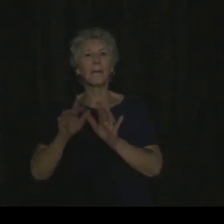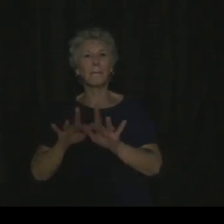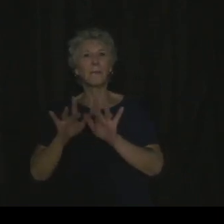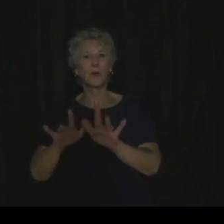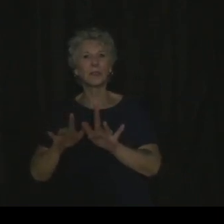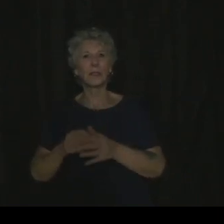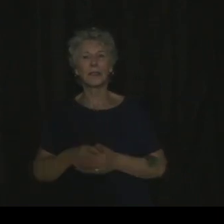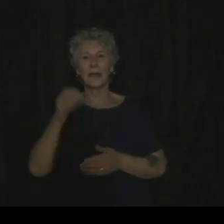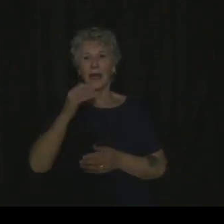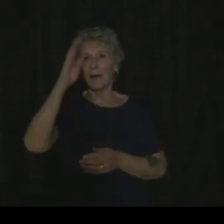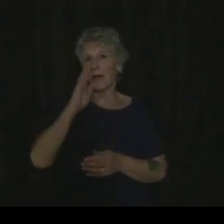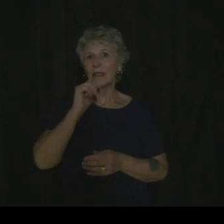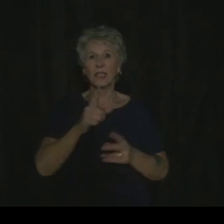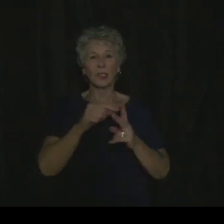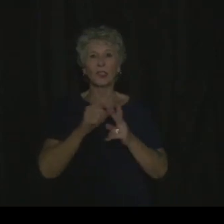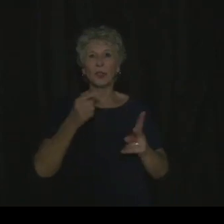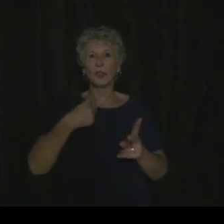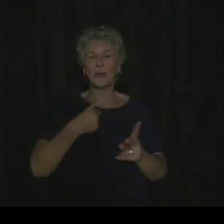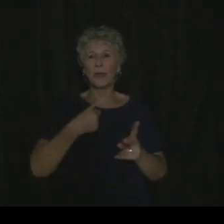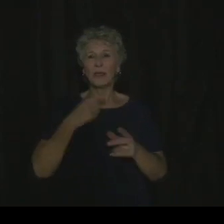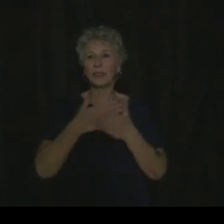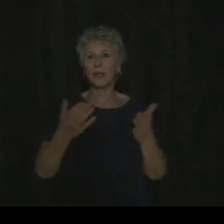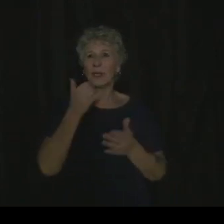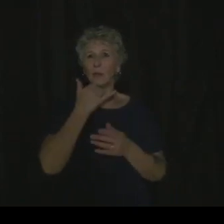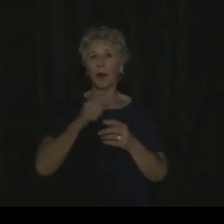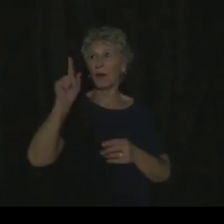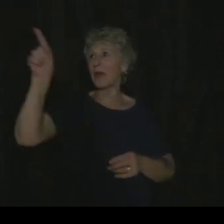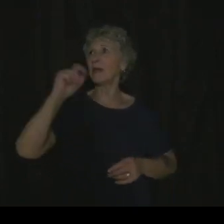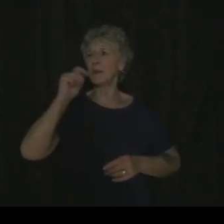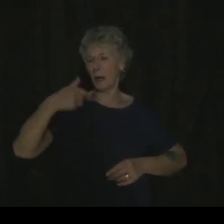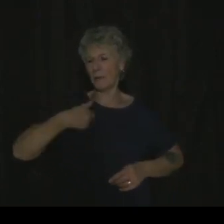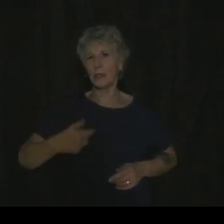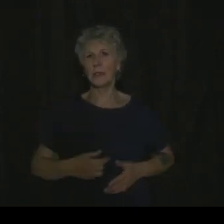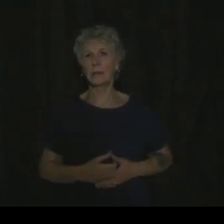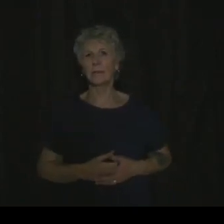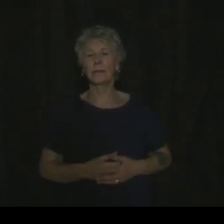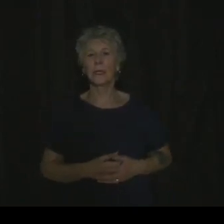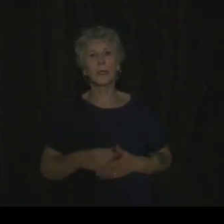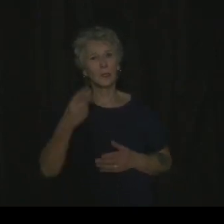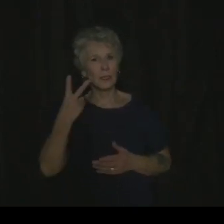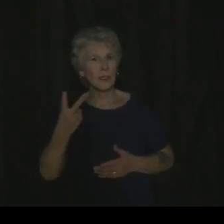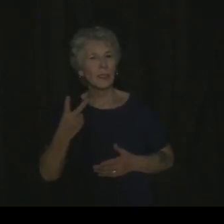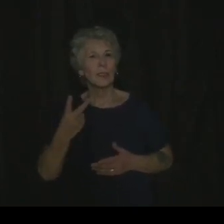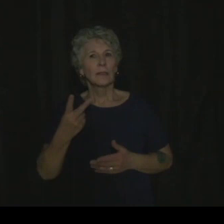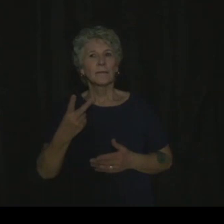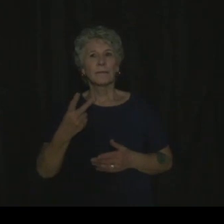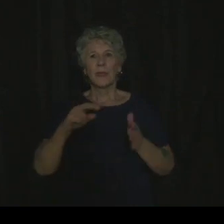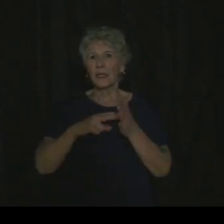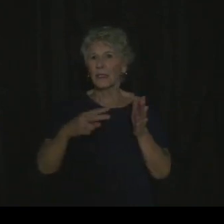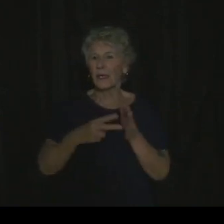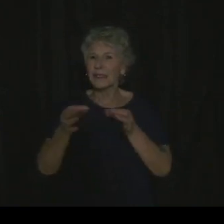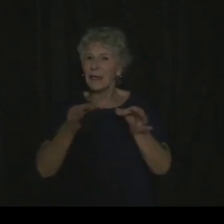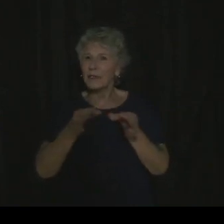If God doesn't choose me, then there's something wrong with him, not me. You see, but the definition of